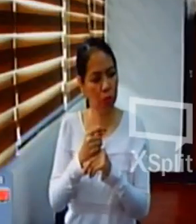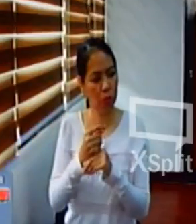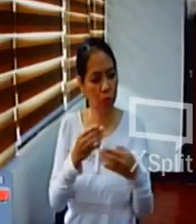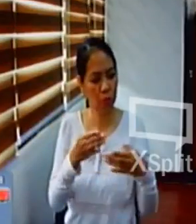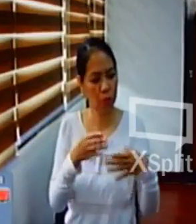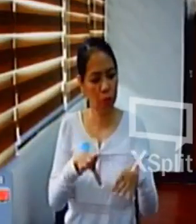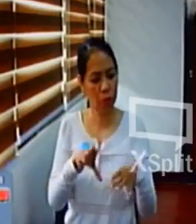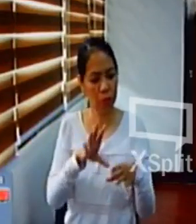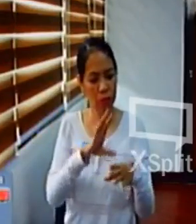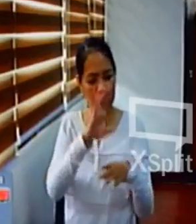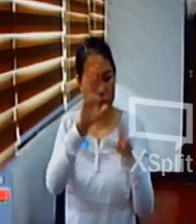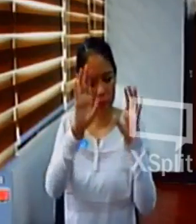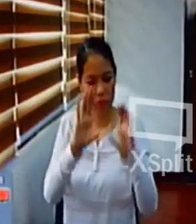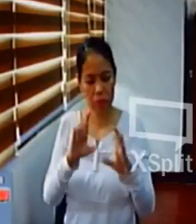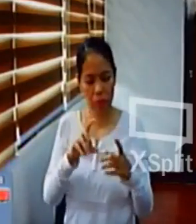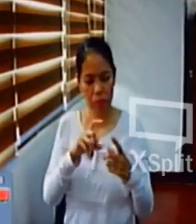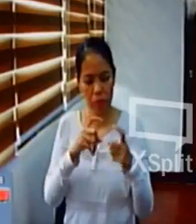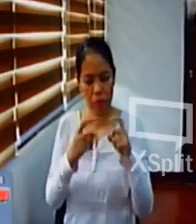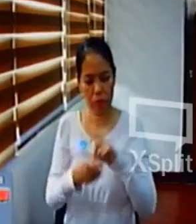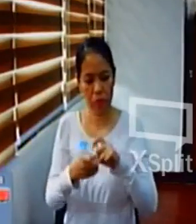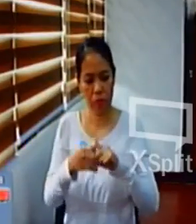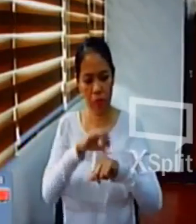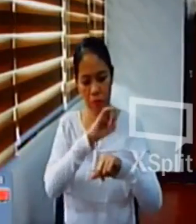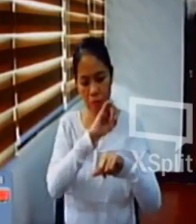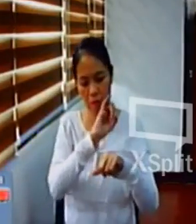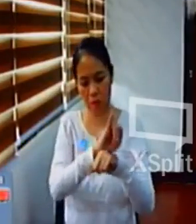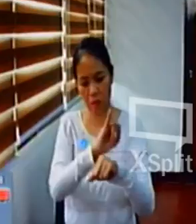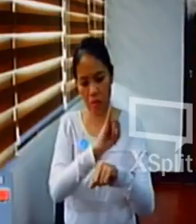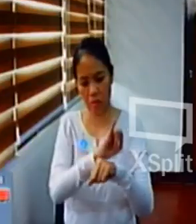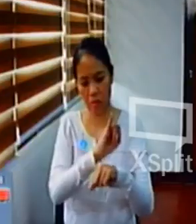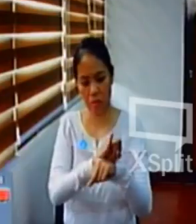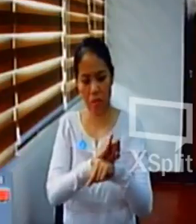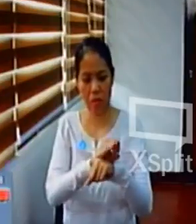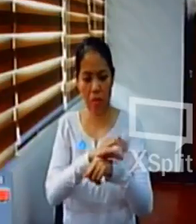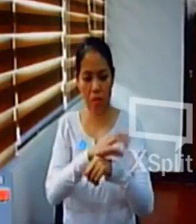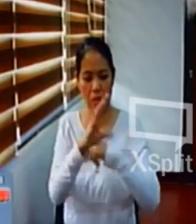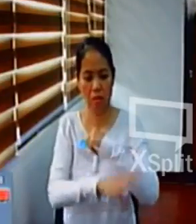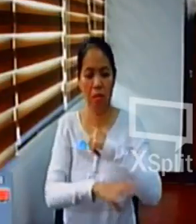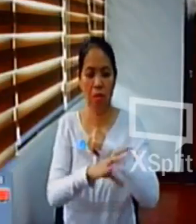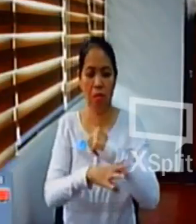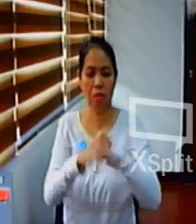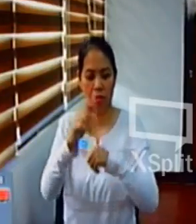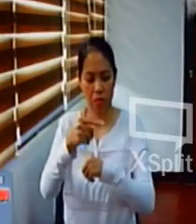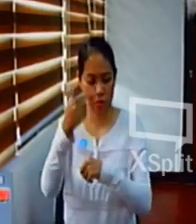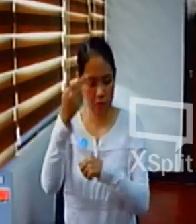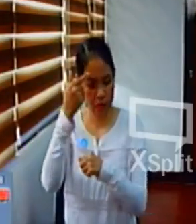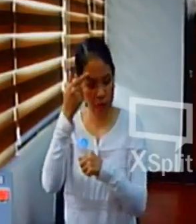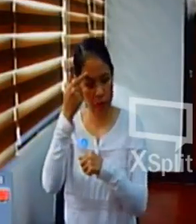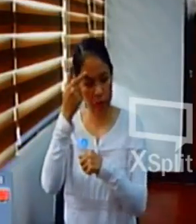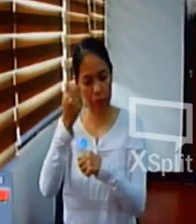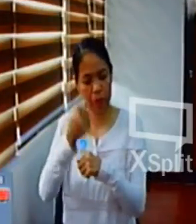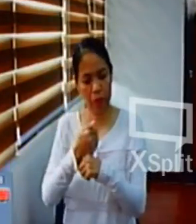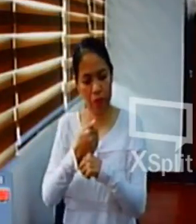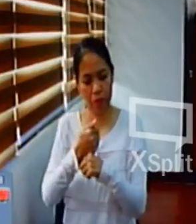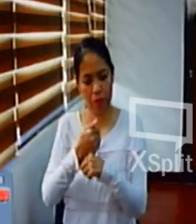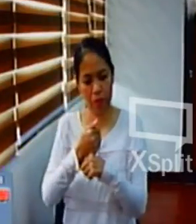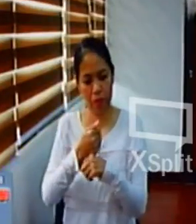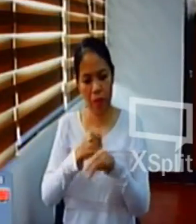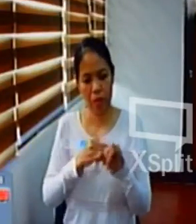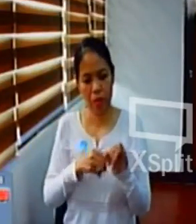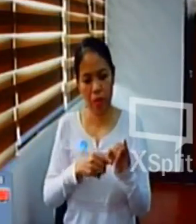and I should say the industries and those countries and those governments that initiated